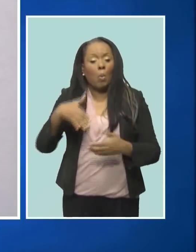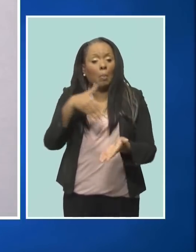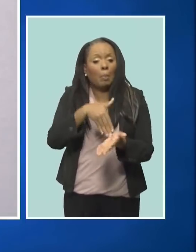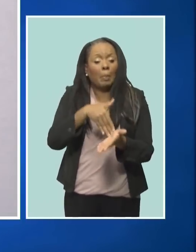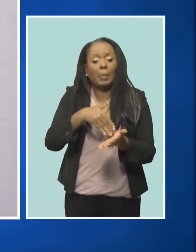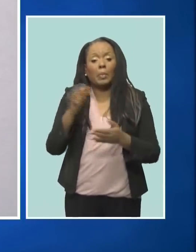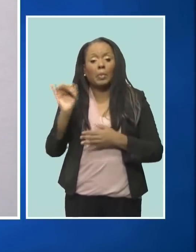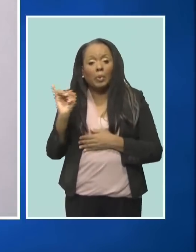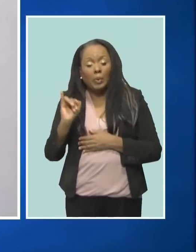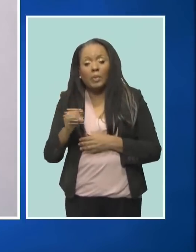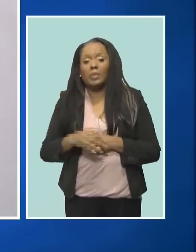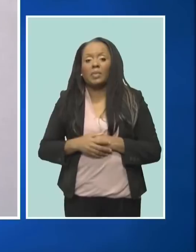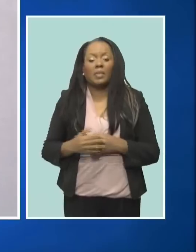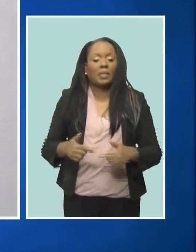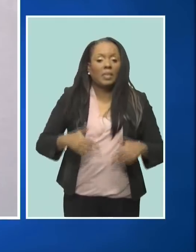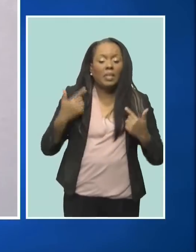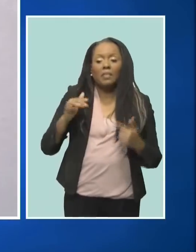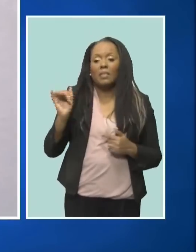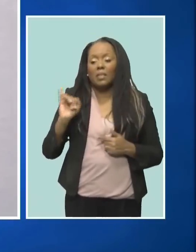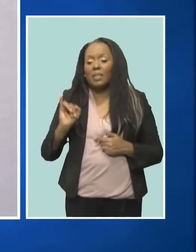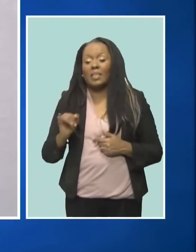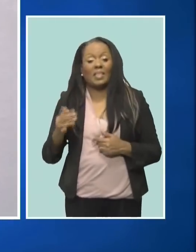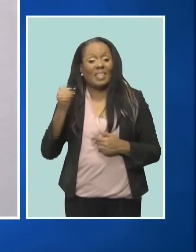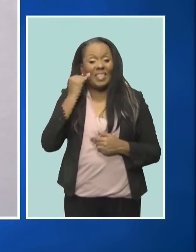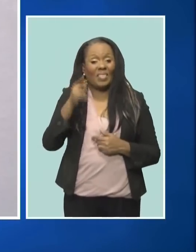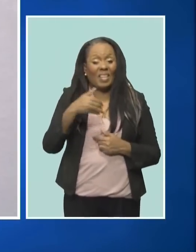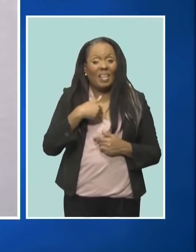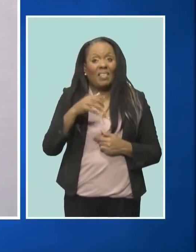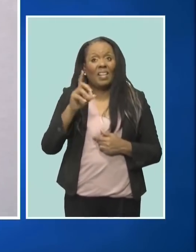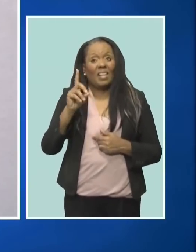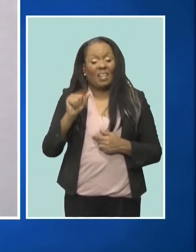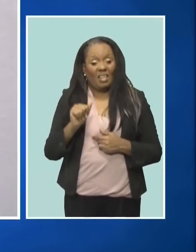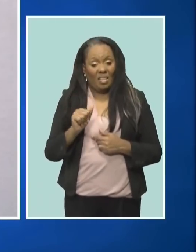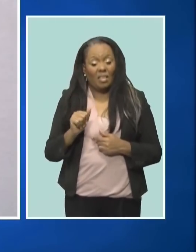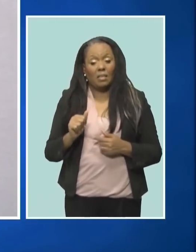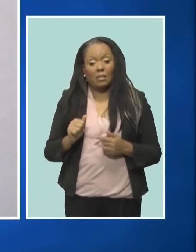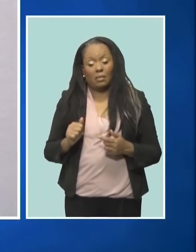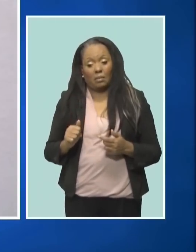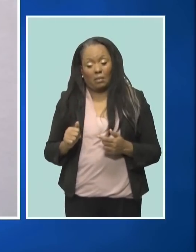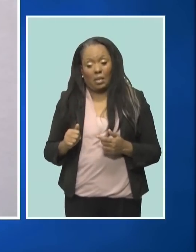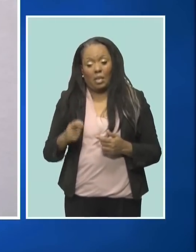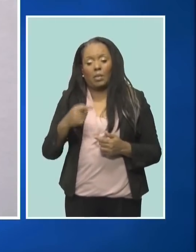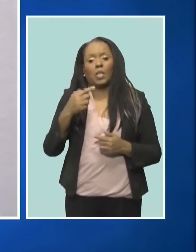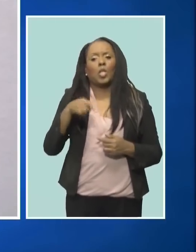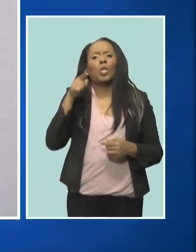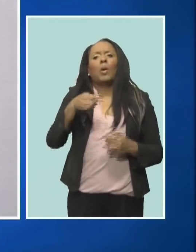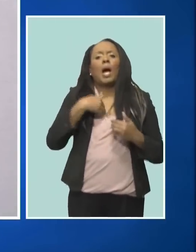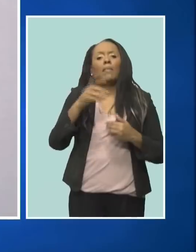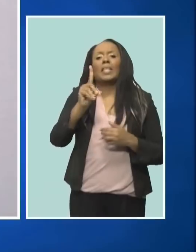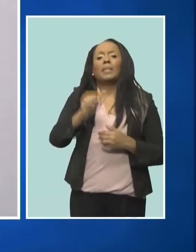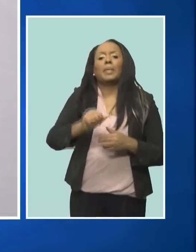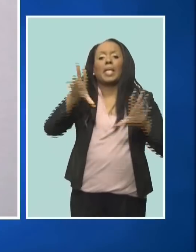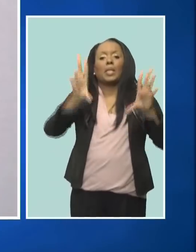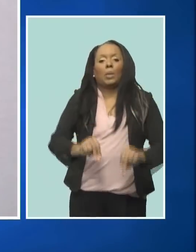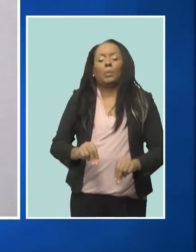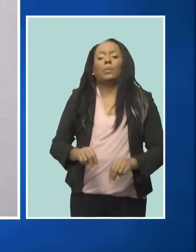does not preclude someone from getting the cover if they have a disability. But some of the factors that insurance companies have to consider,